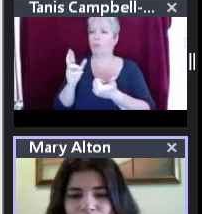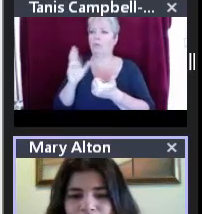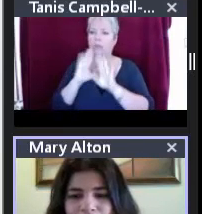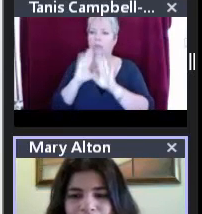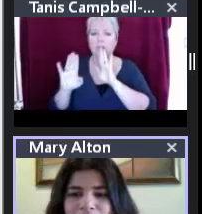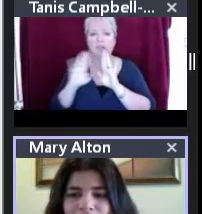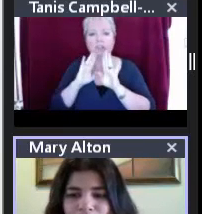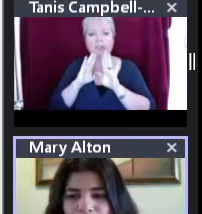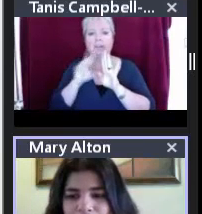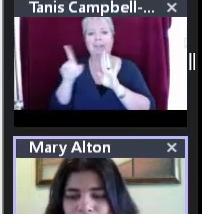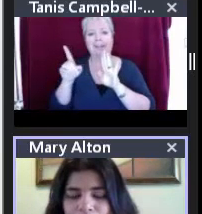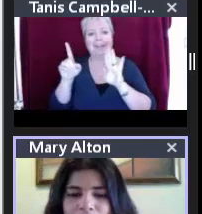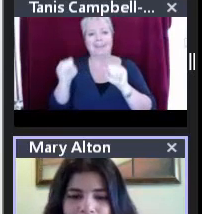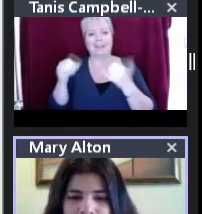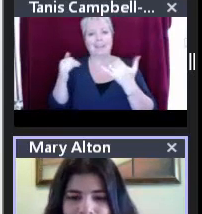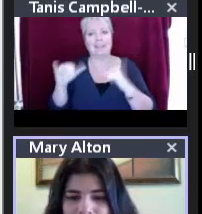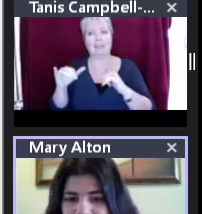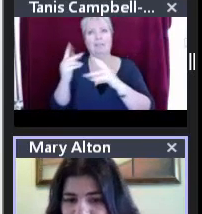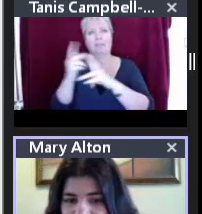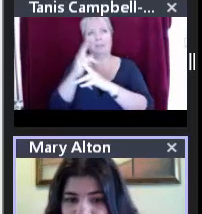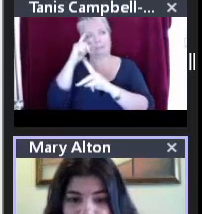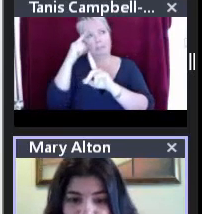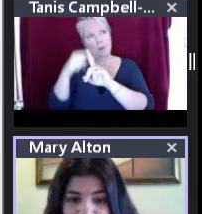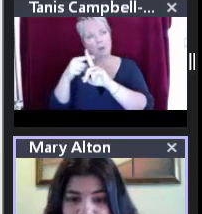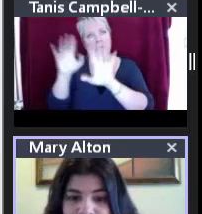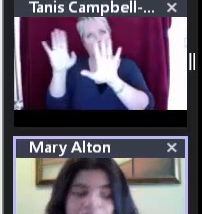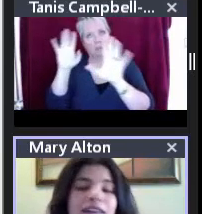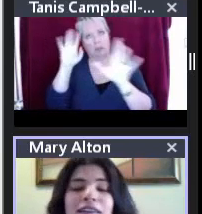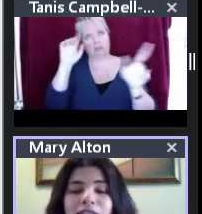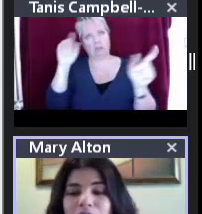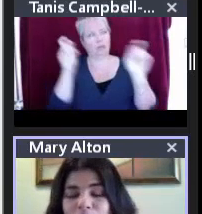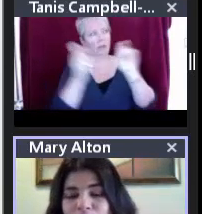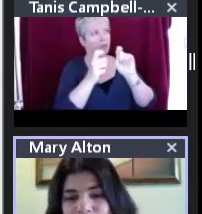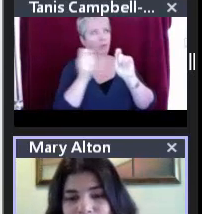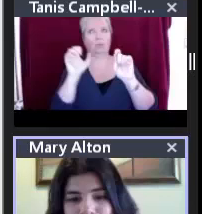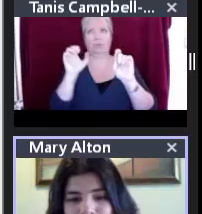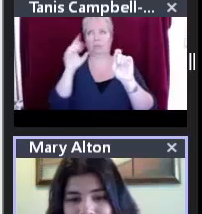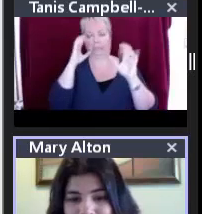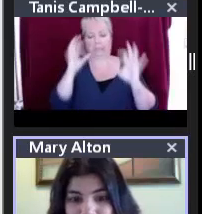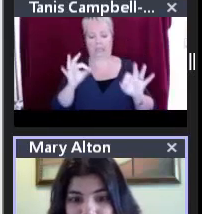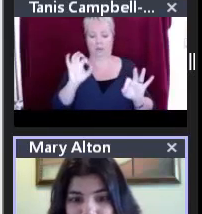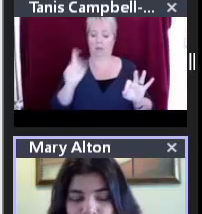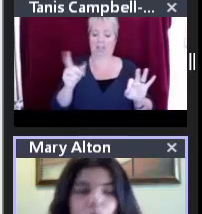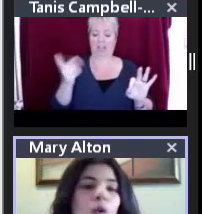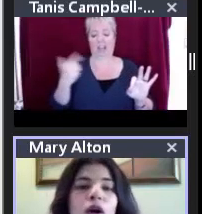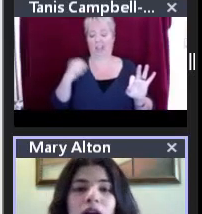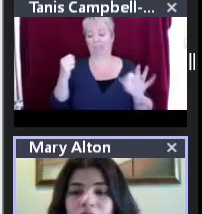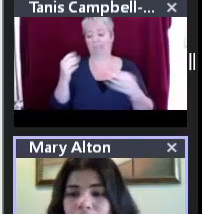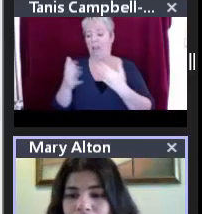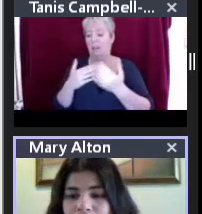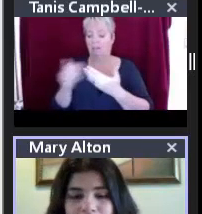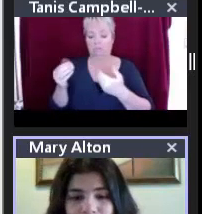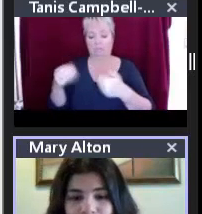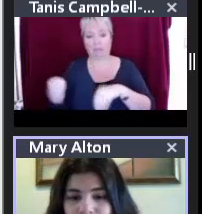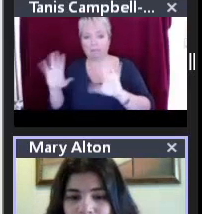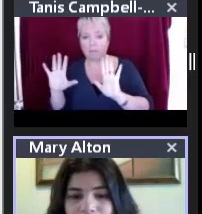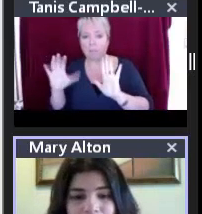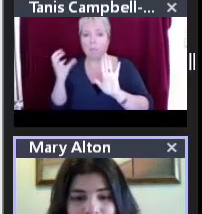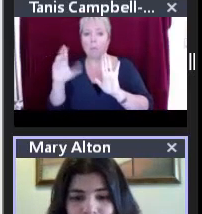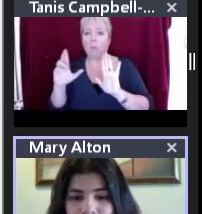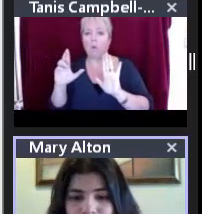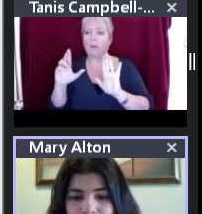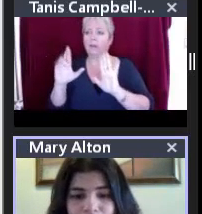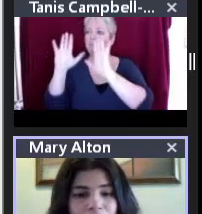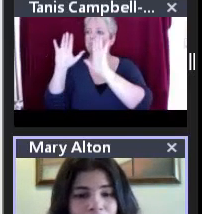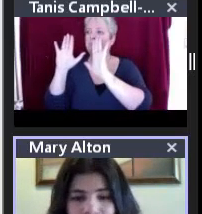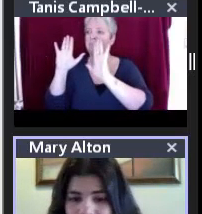in such a way that they can say, okay, you know what, I can make a choice that I'm just going to kind of give up, or I'm going to say, no, you know what,